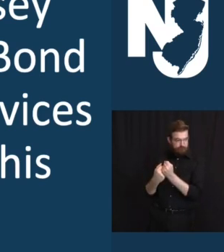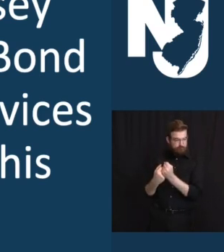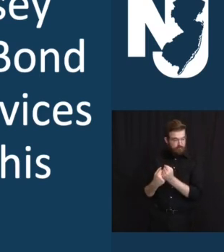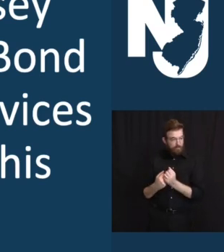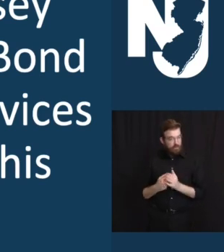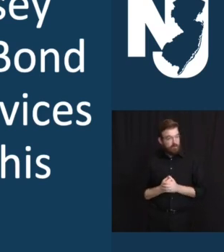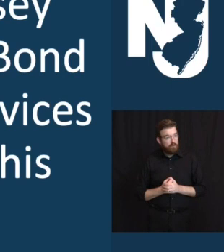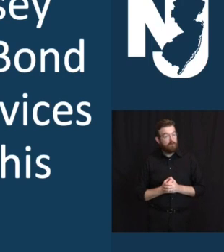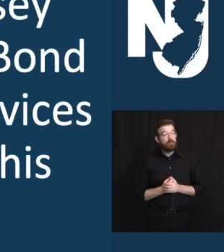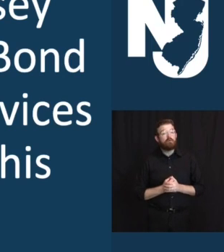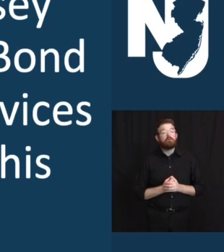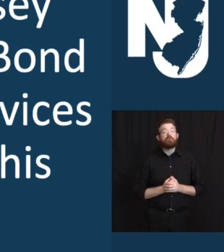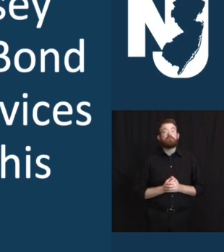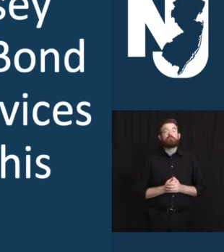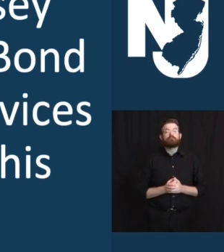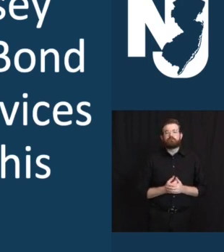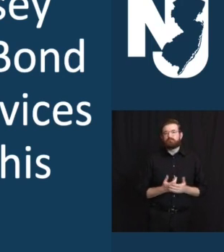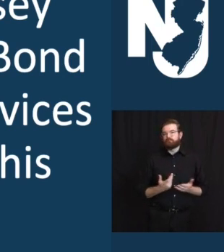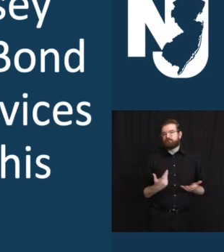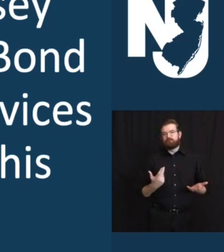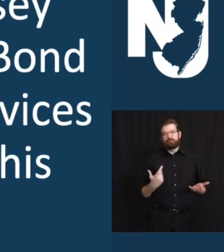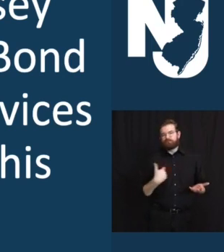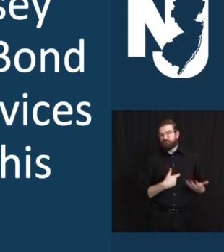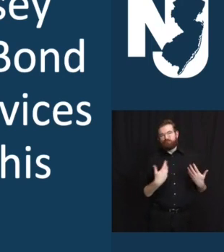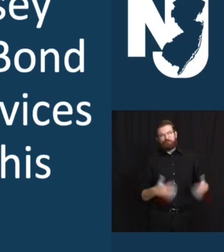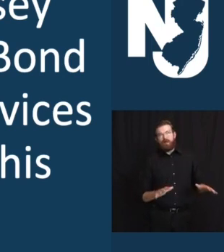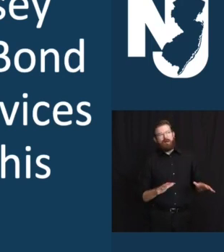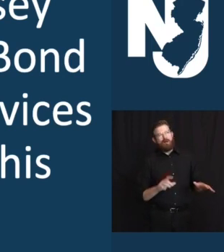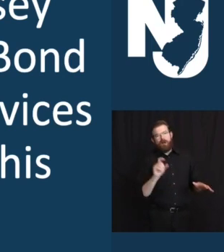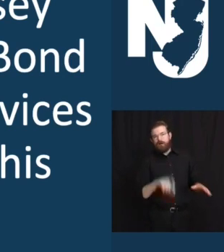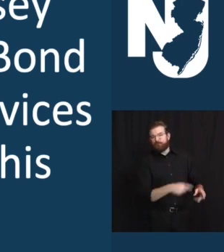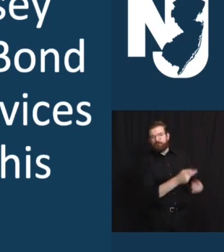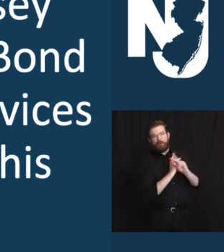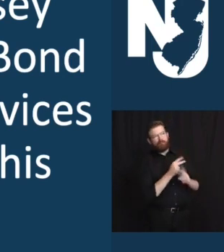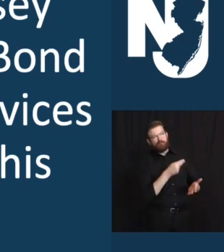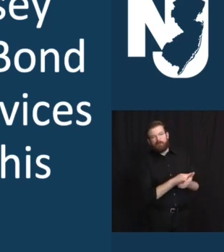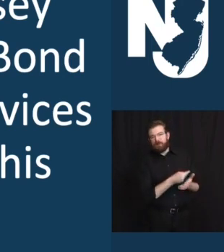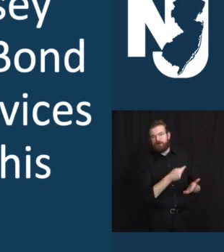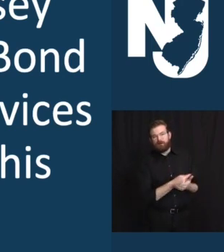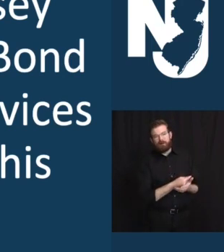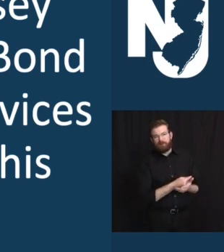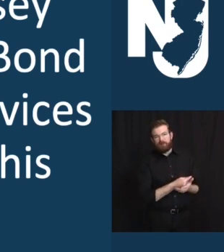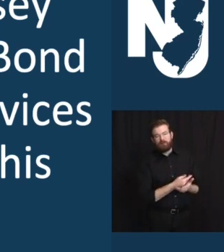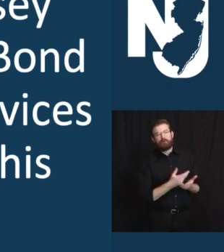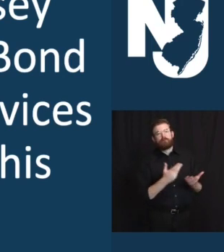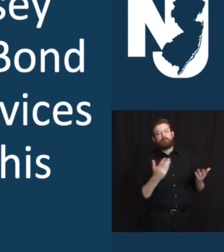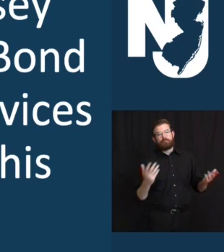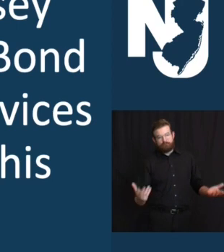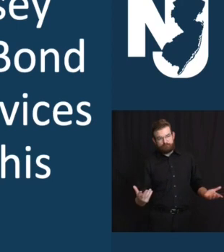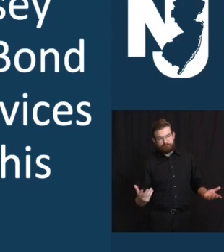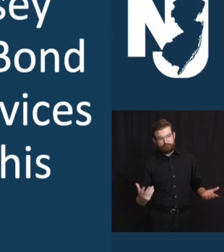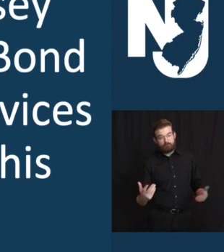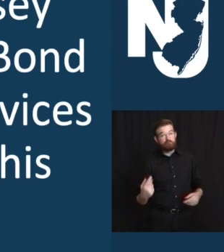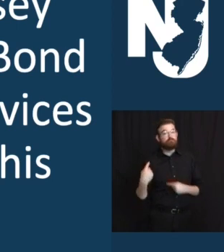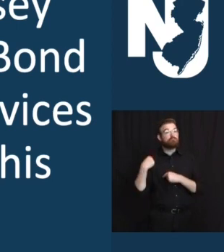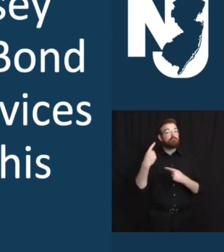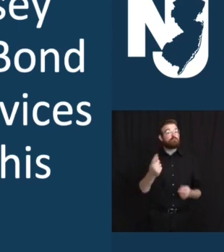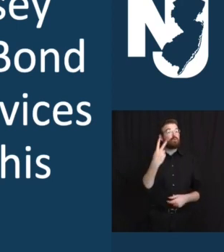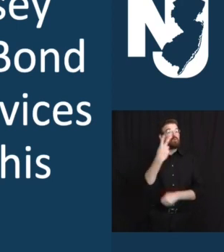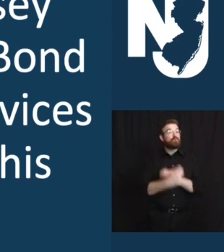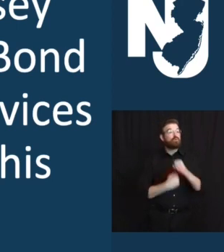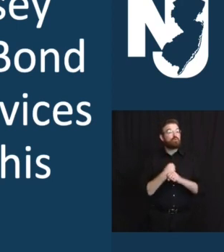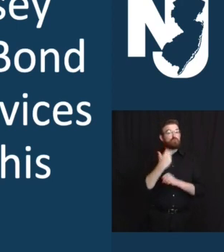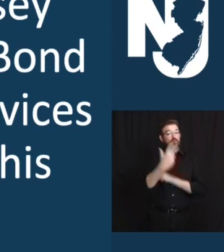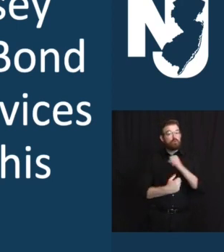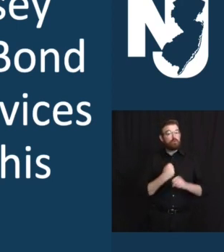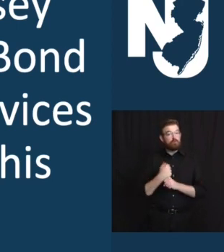take. Our administration has worked incredibly hard over the past couple of years to point our state in an